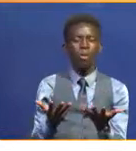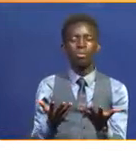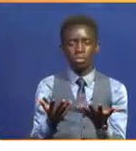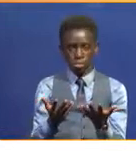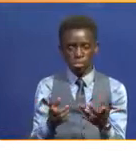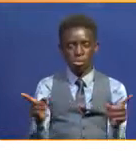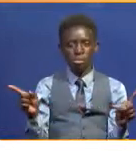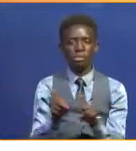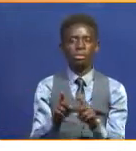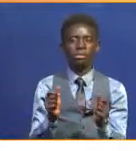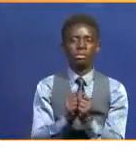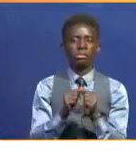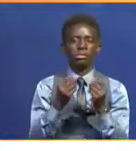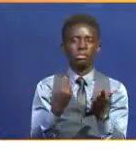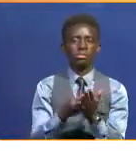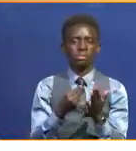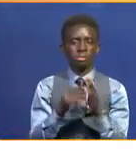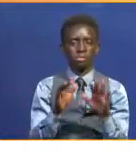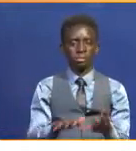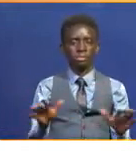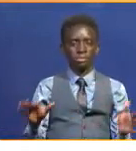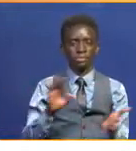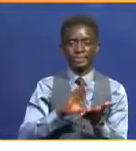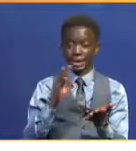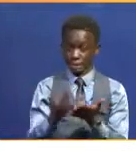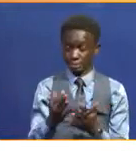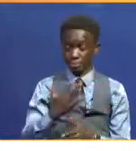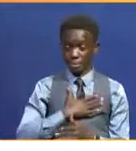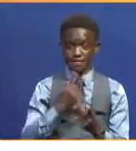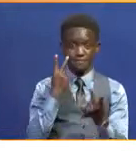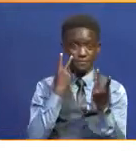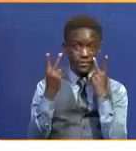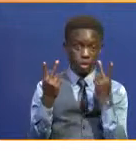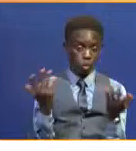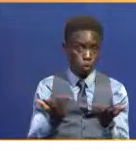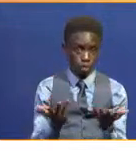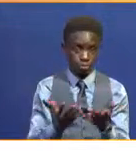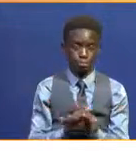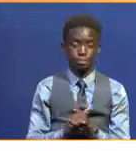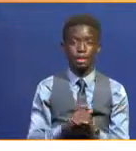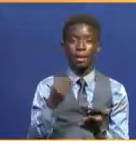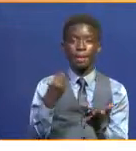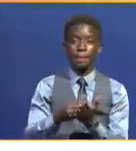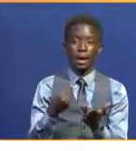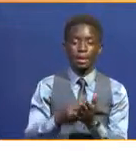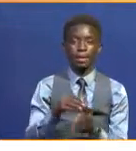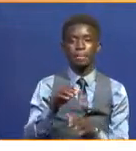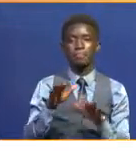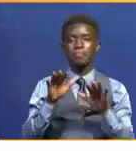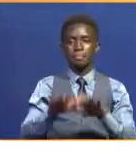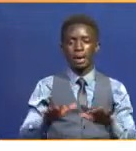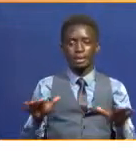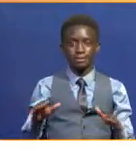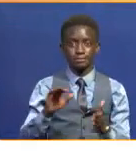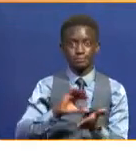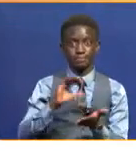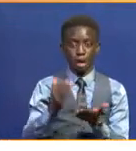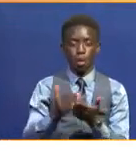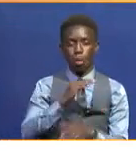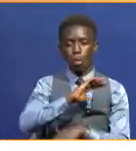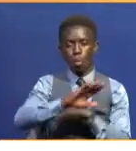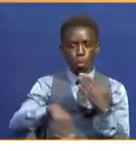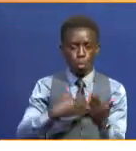funds. In my view, money market funds, or rather all money market funds, should